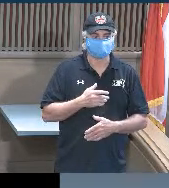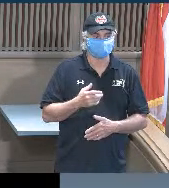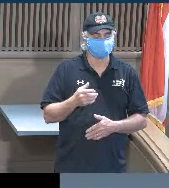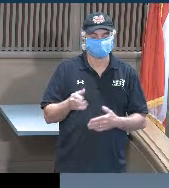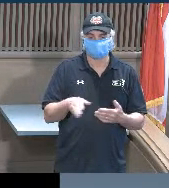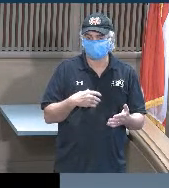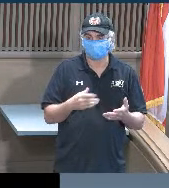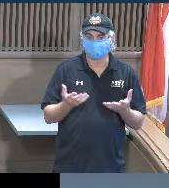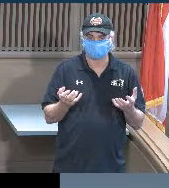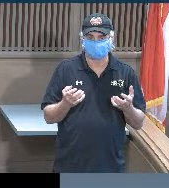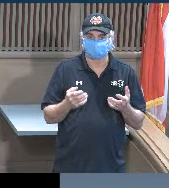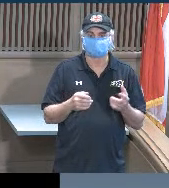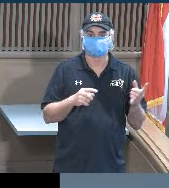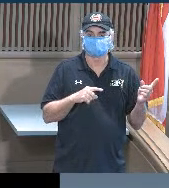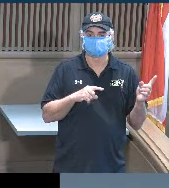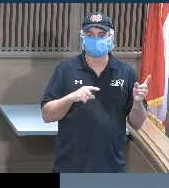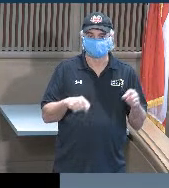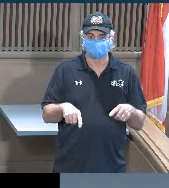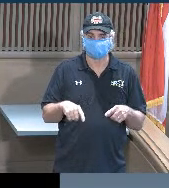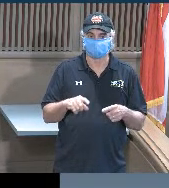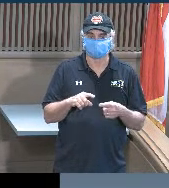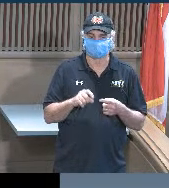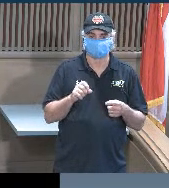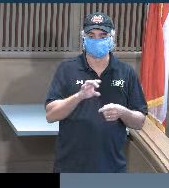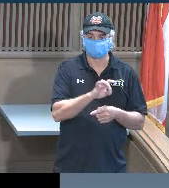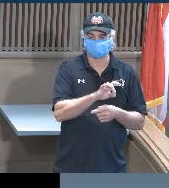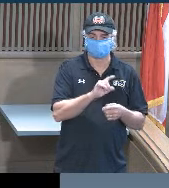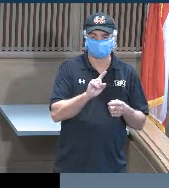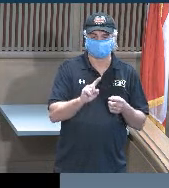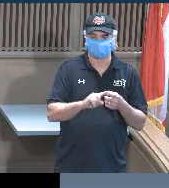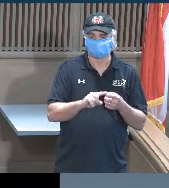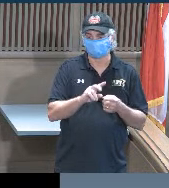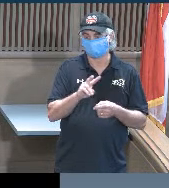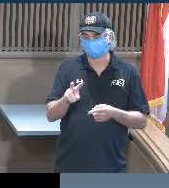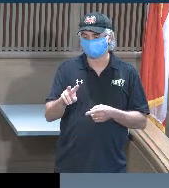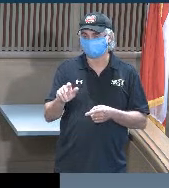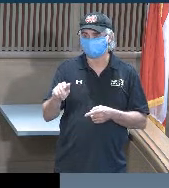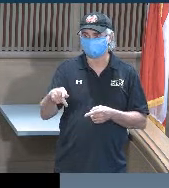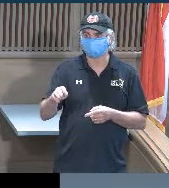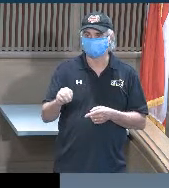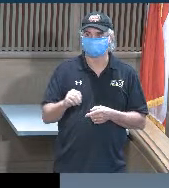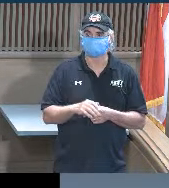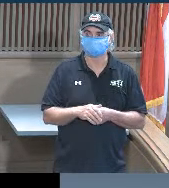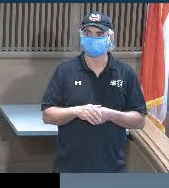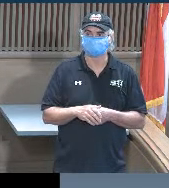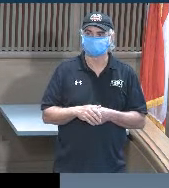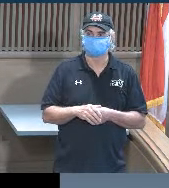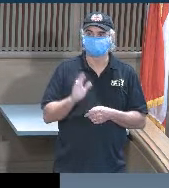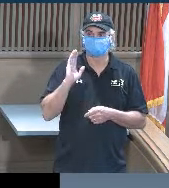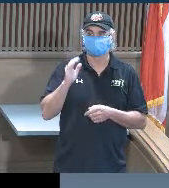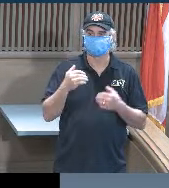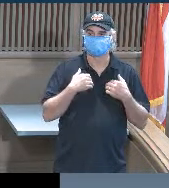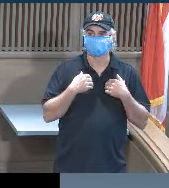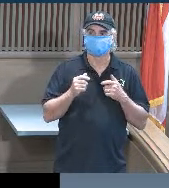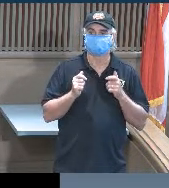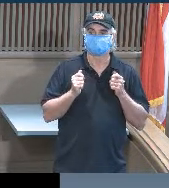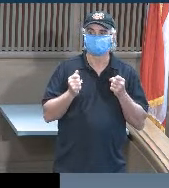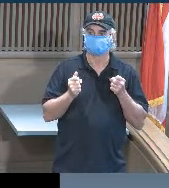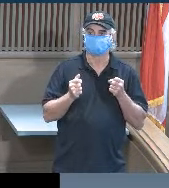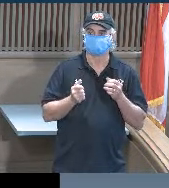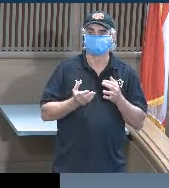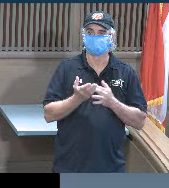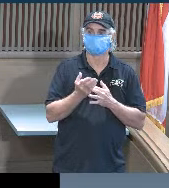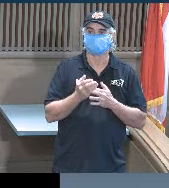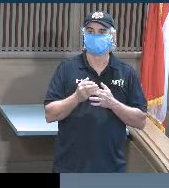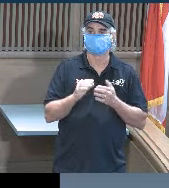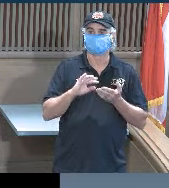surrounding county, from 8 to 2 tomorrow at the Civic Center. We will have drive-through tents. We're going to have 2